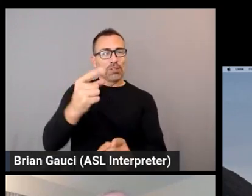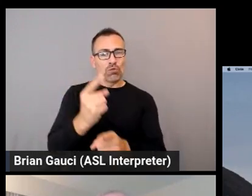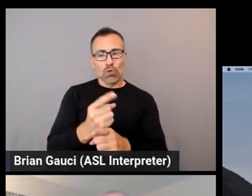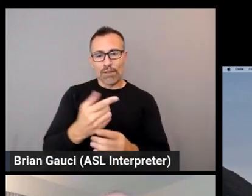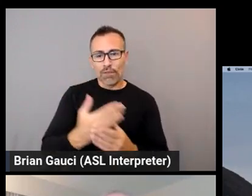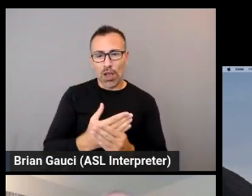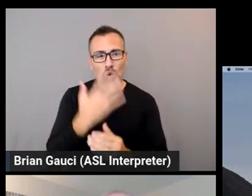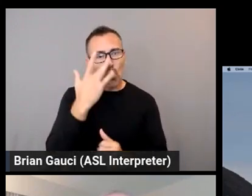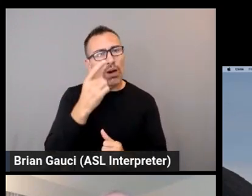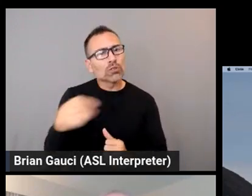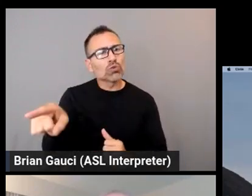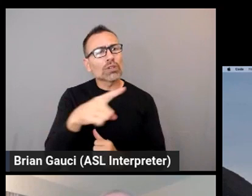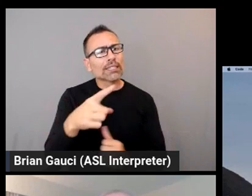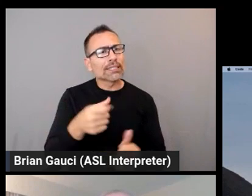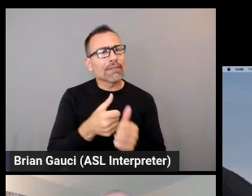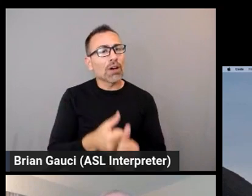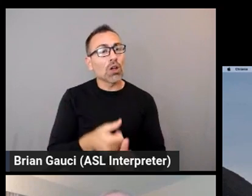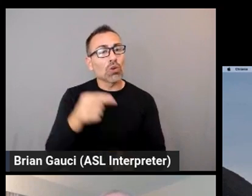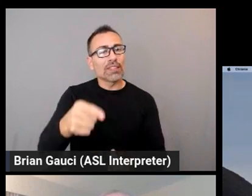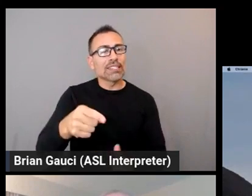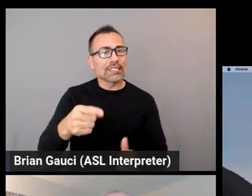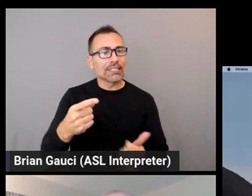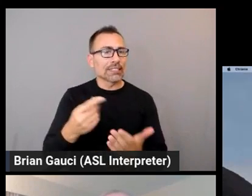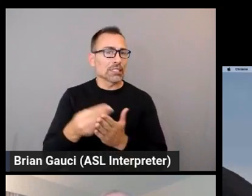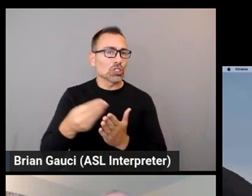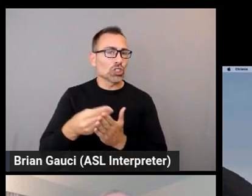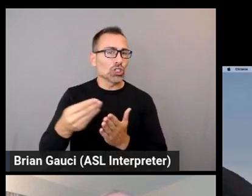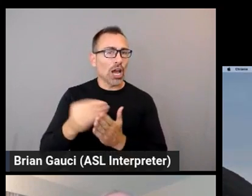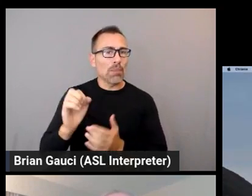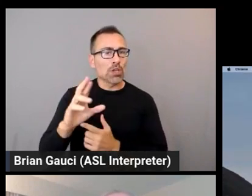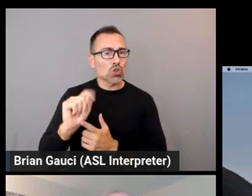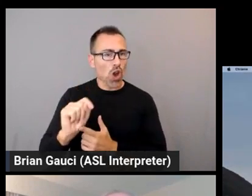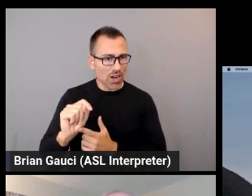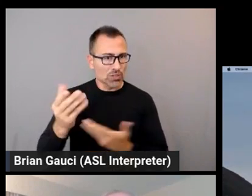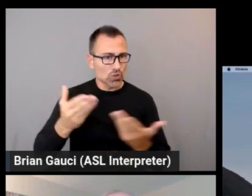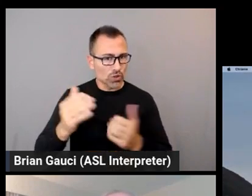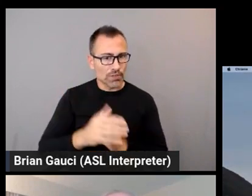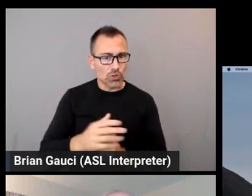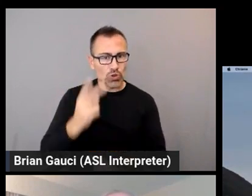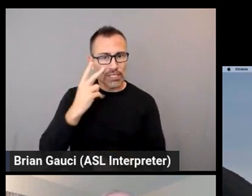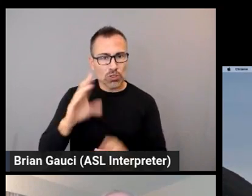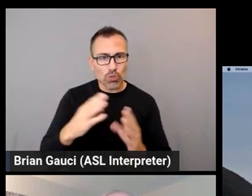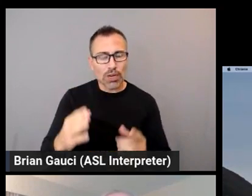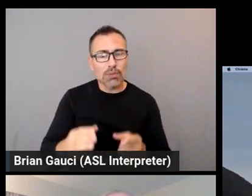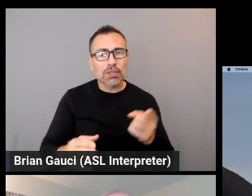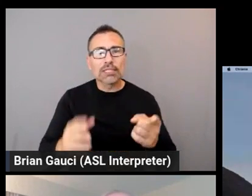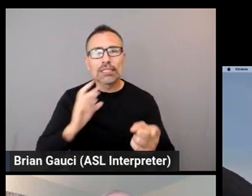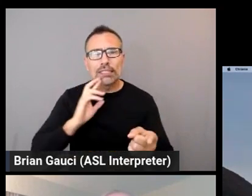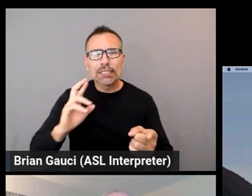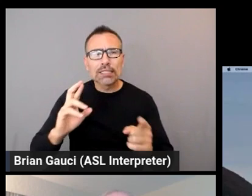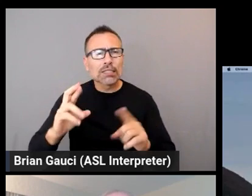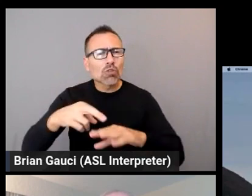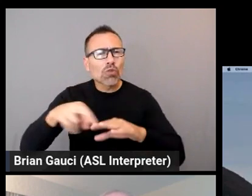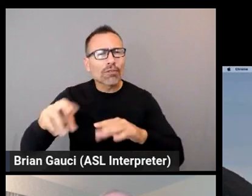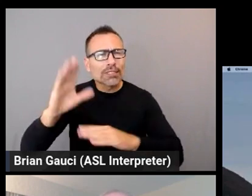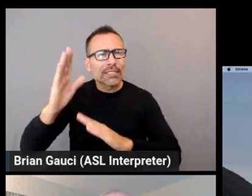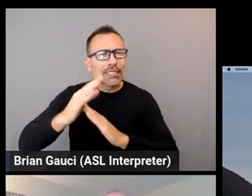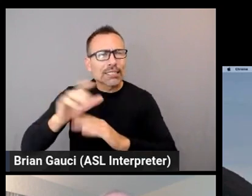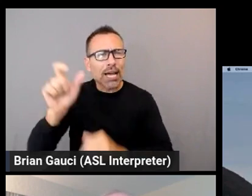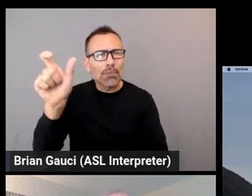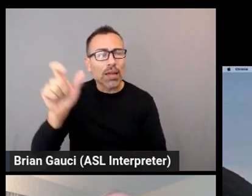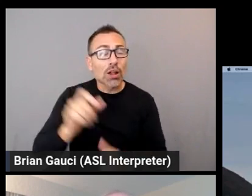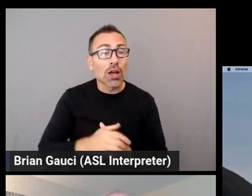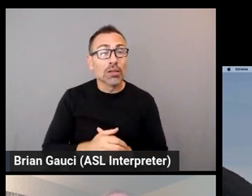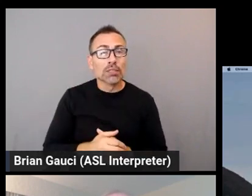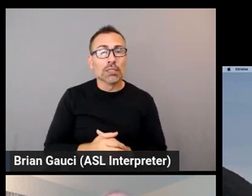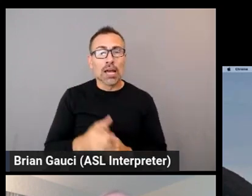follow along. This shopping cart service is what I've got opened up here. You can kind of see this referenced in the top panel here. I'm going to collapse. Actually, I'm